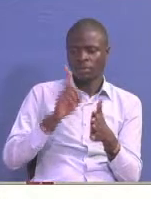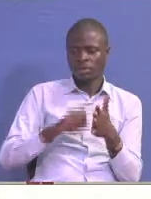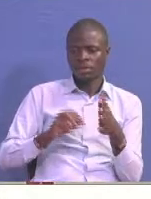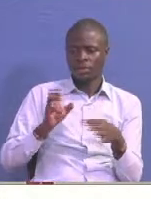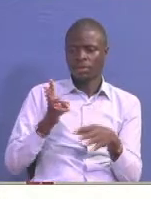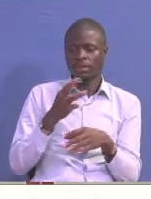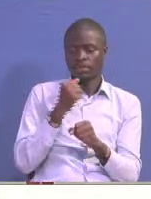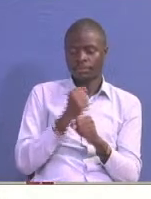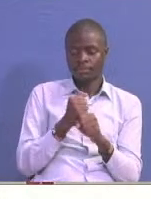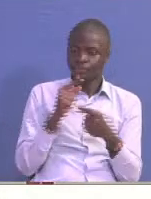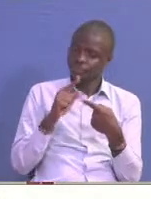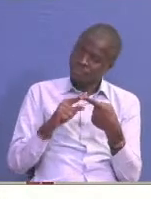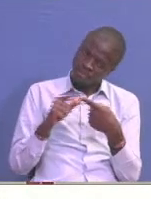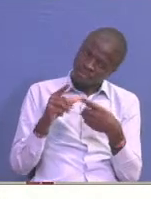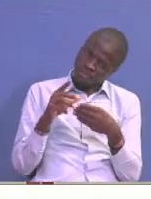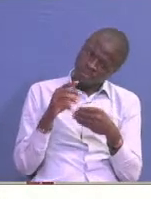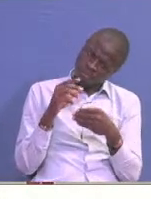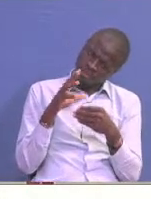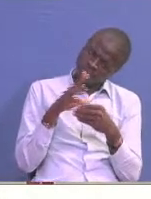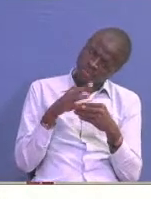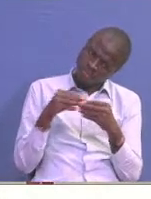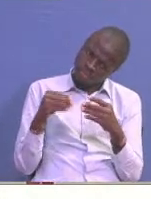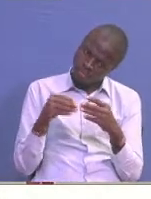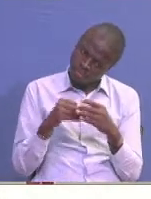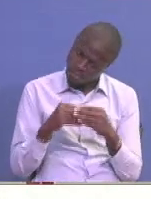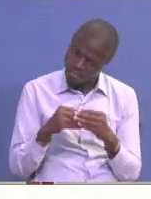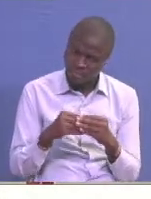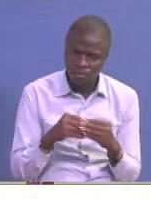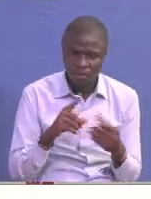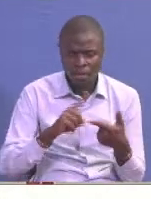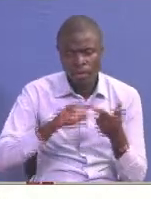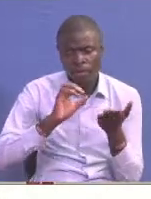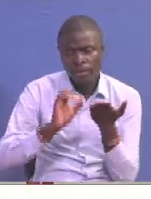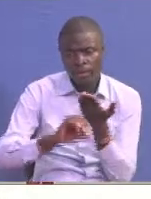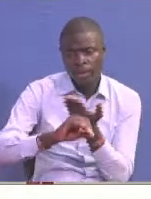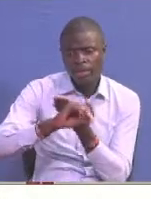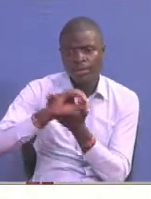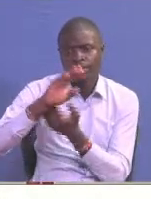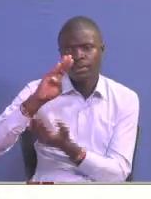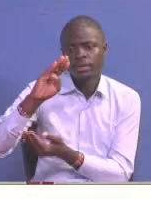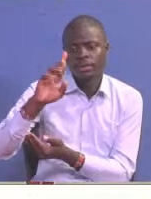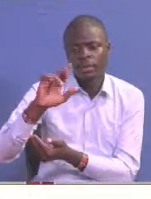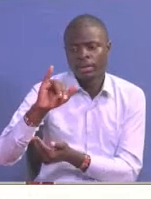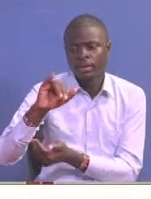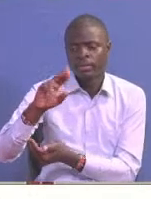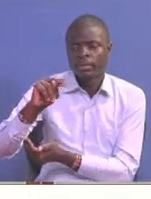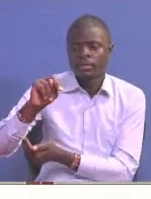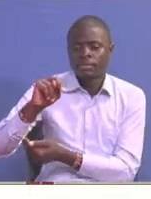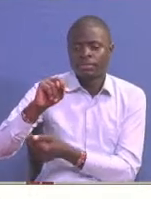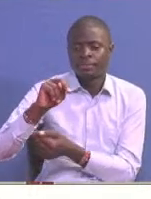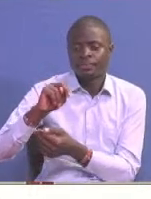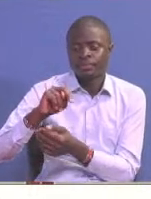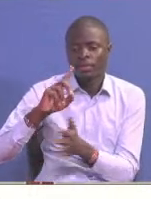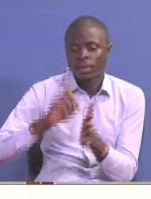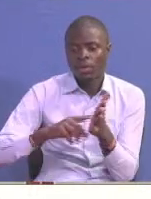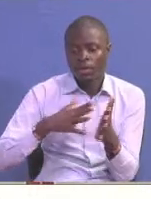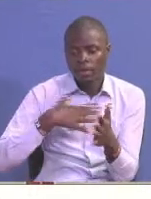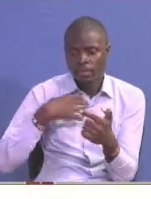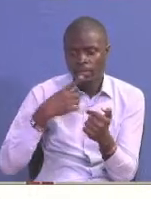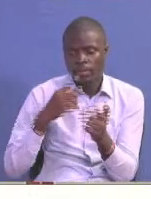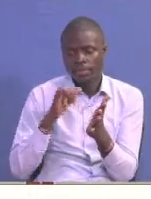but is there anything the country can do to reduce the rate of brain drain? What I can say is